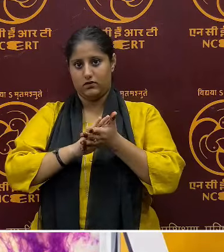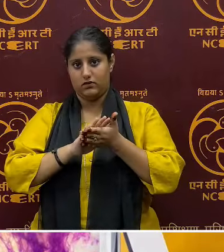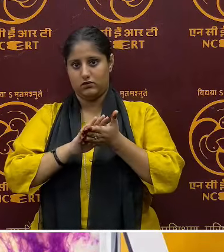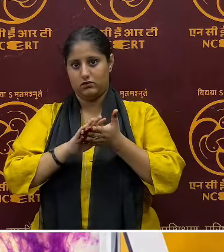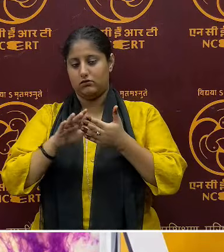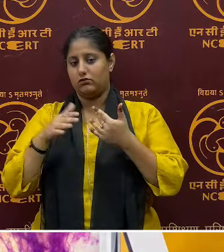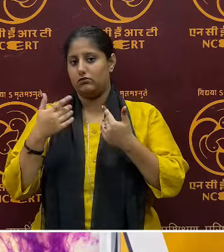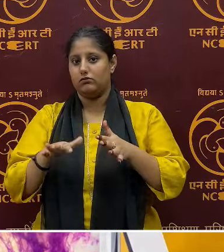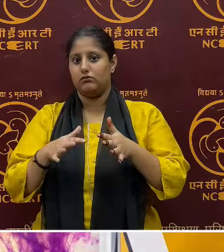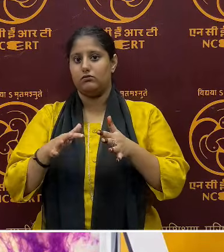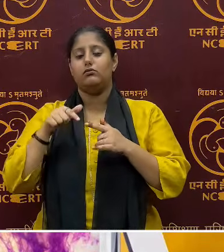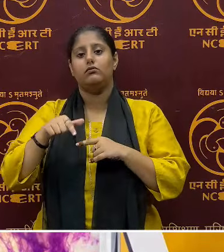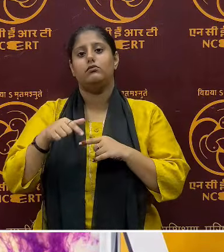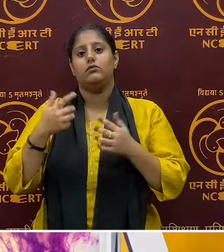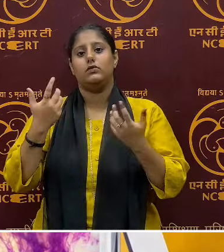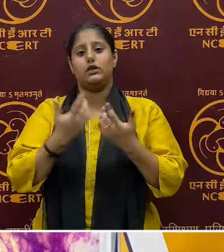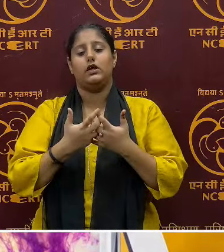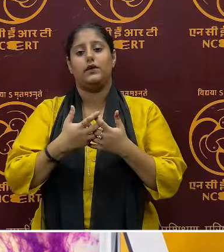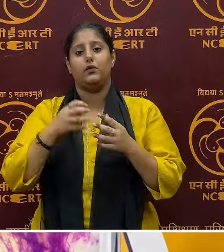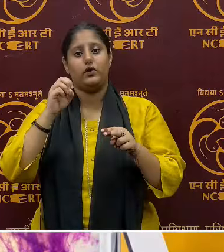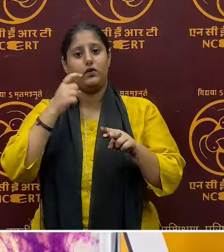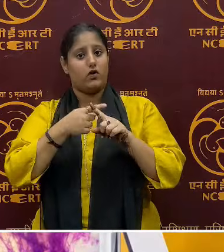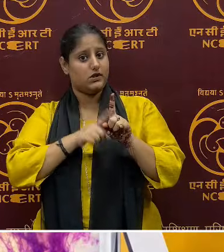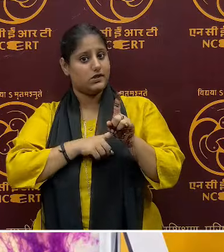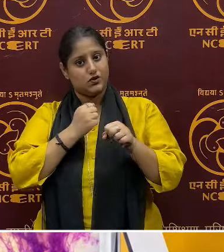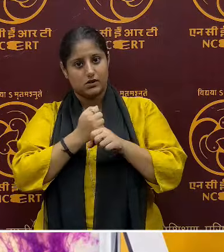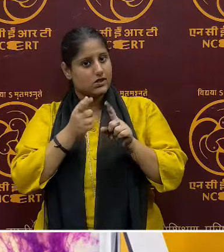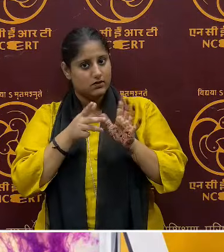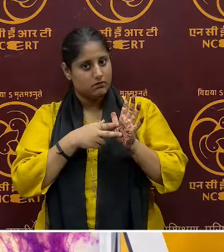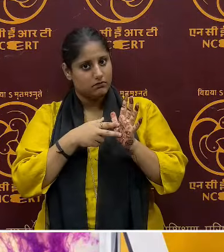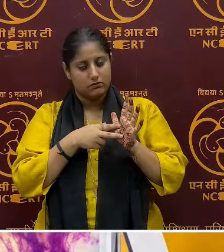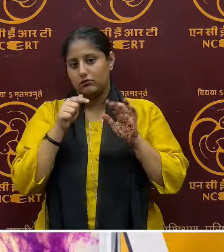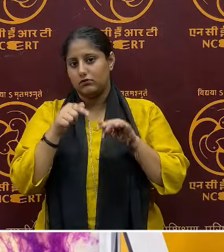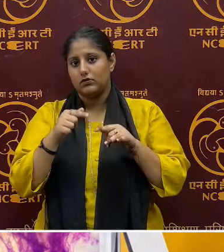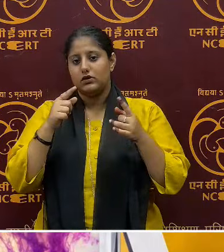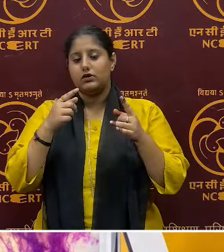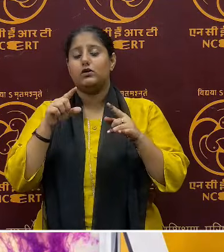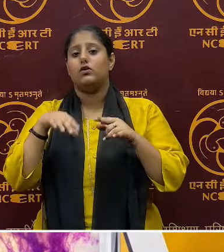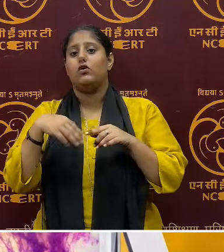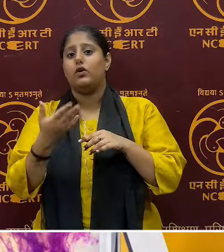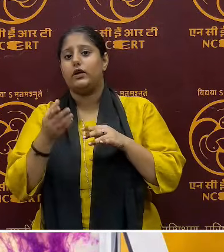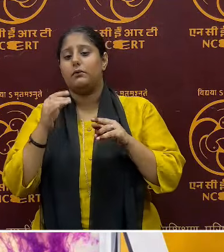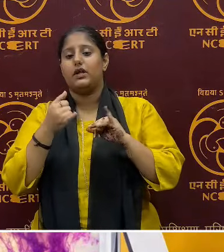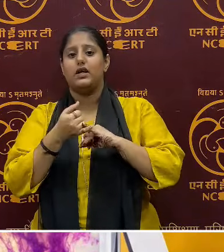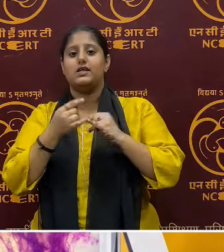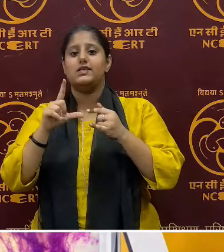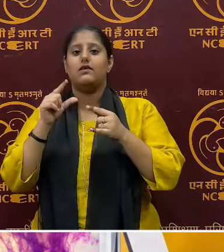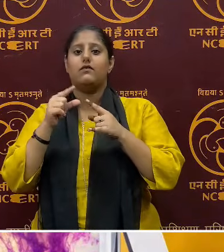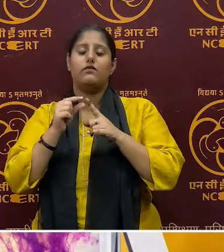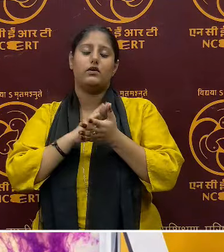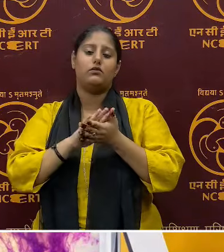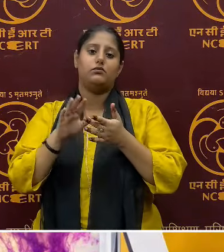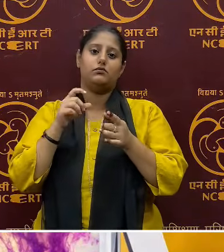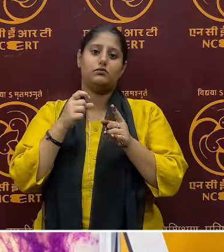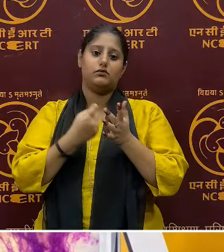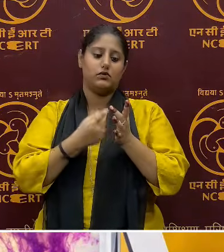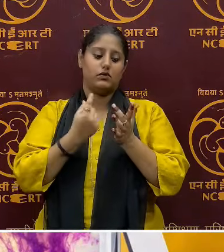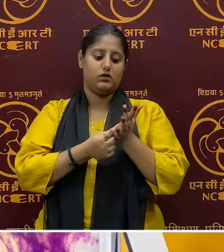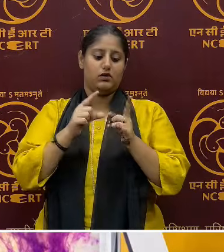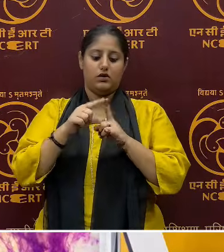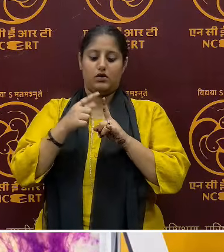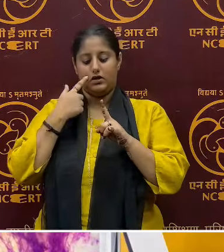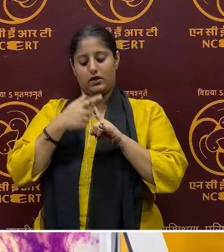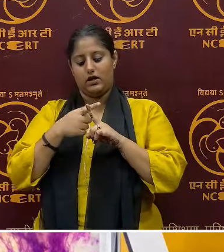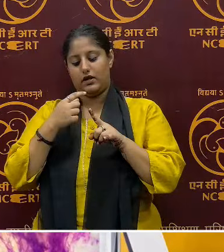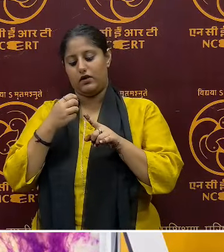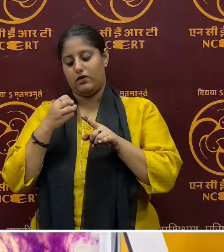involves sulfur react with oxygen present in atmosphere to form sulfur dioxide SO2. Now you have